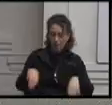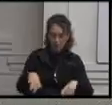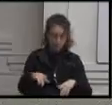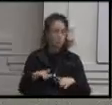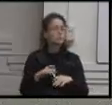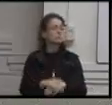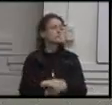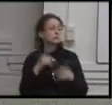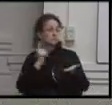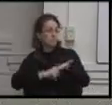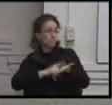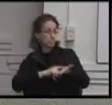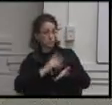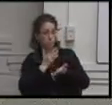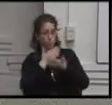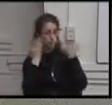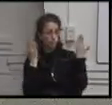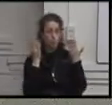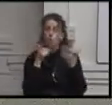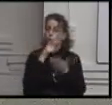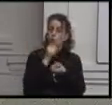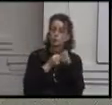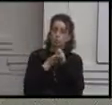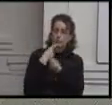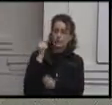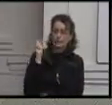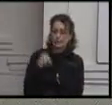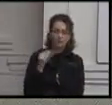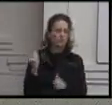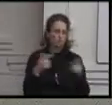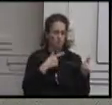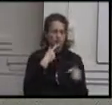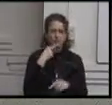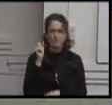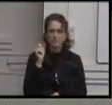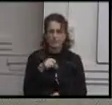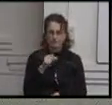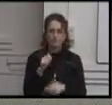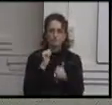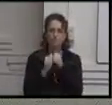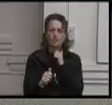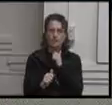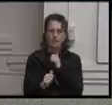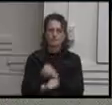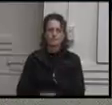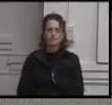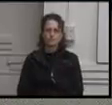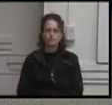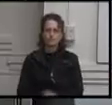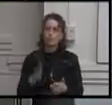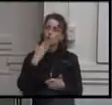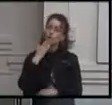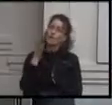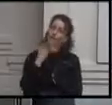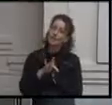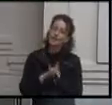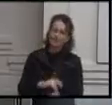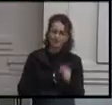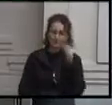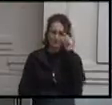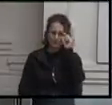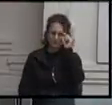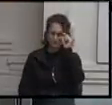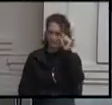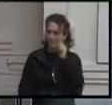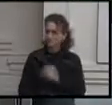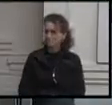discussion? Hearing none. All those in favor, please say aye. Aye. Any opposed or abstaining? That carries 5-0. Good luck to you. Thank you. Thank you Very much.